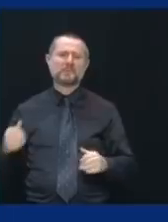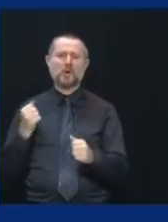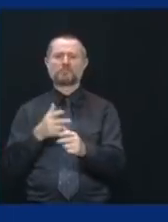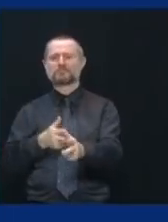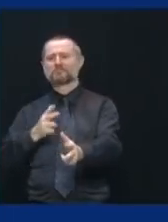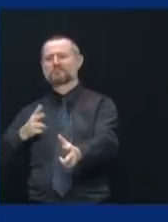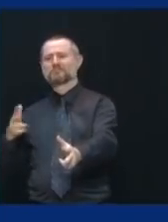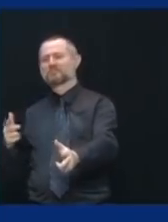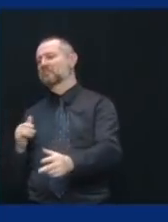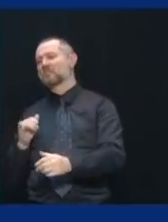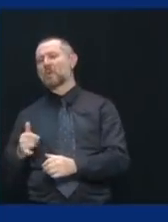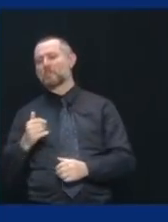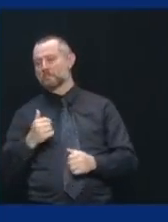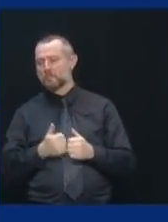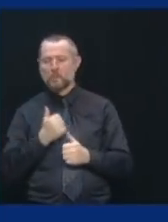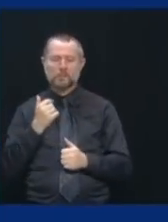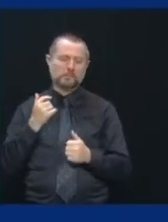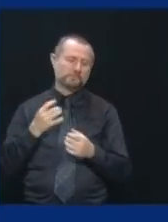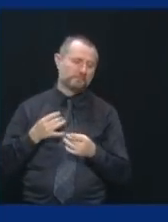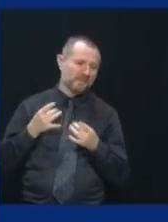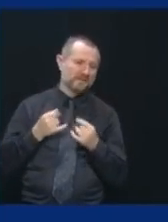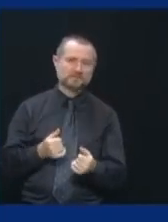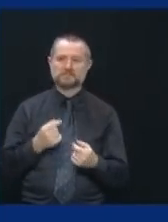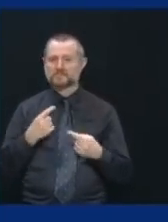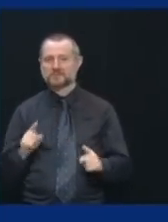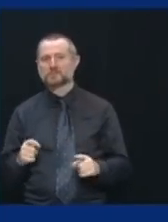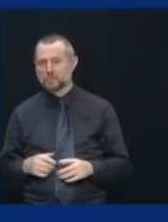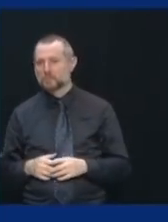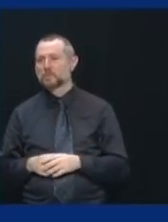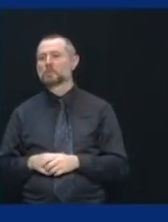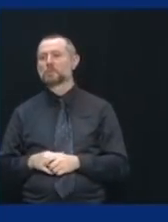are the fastest